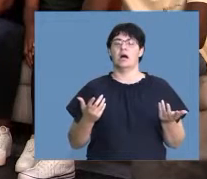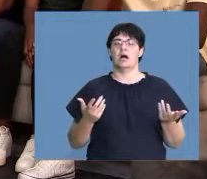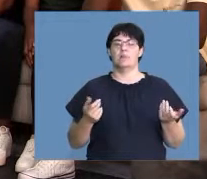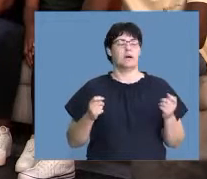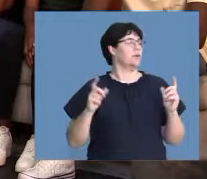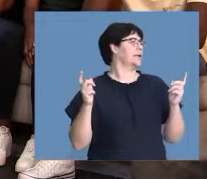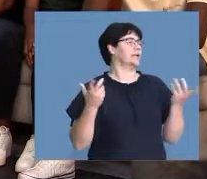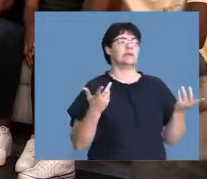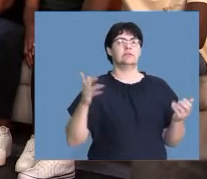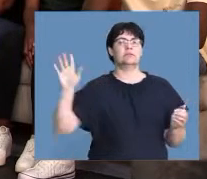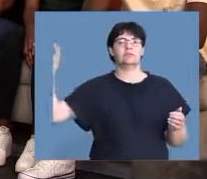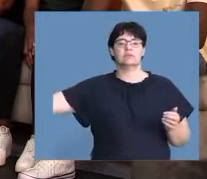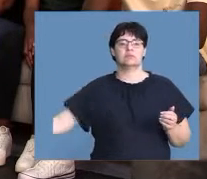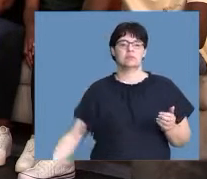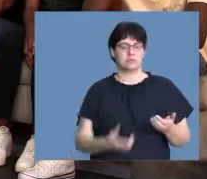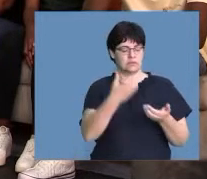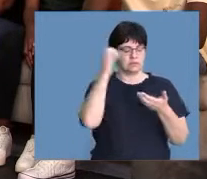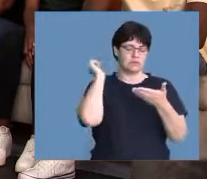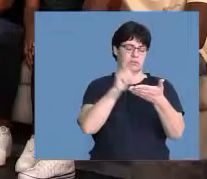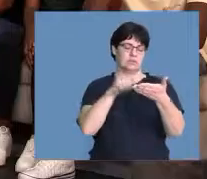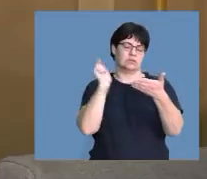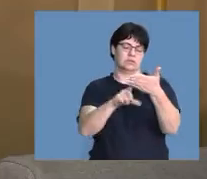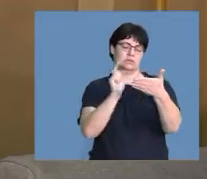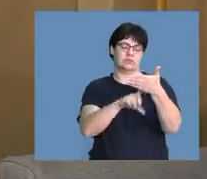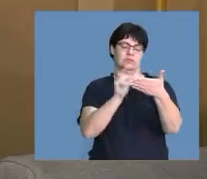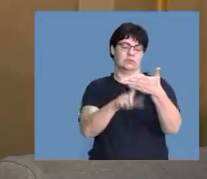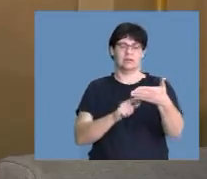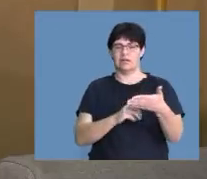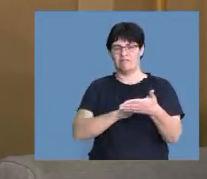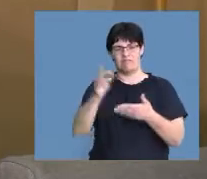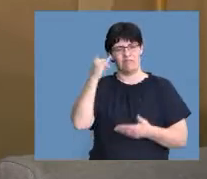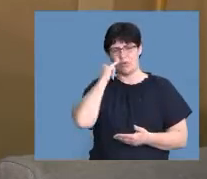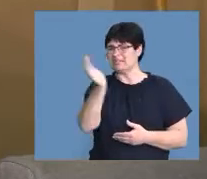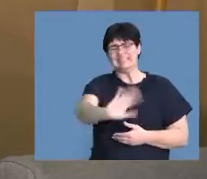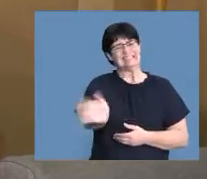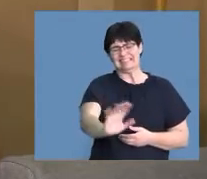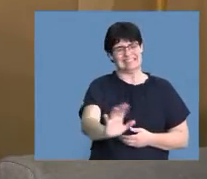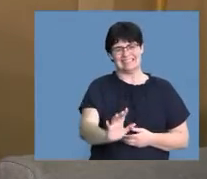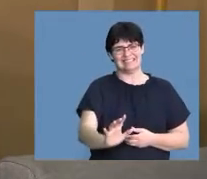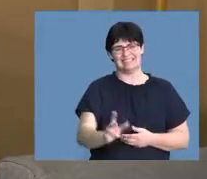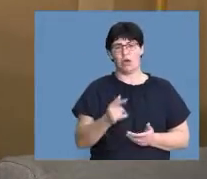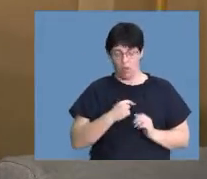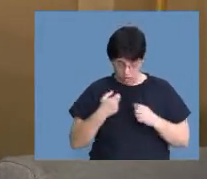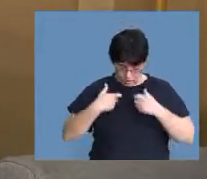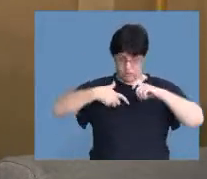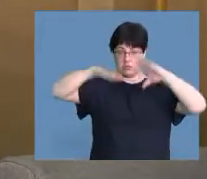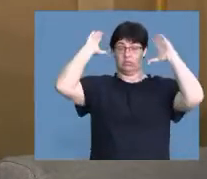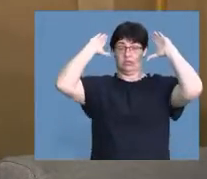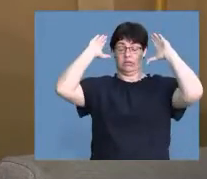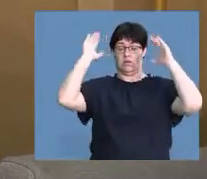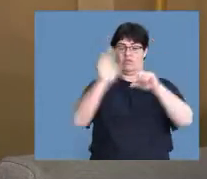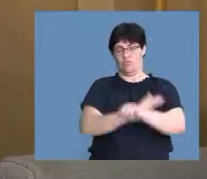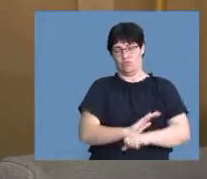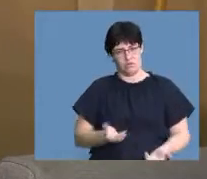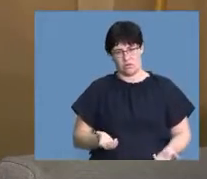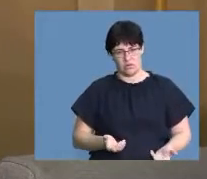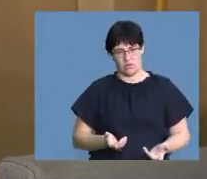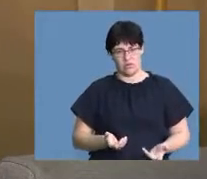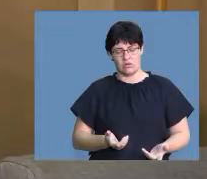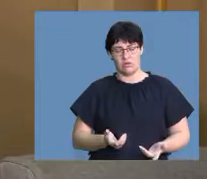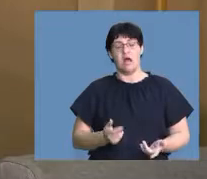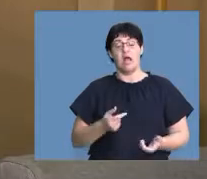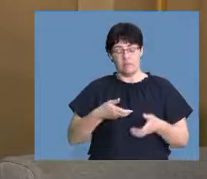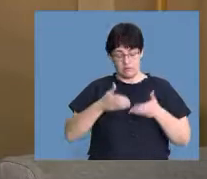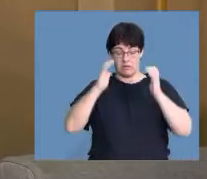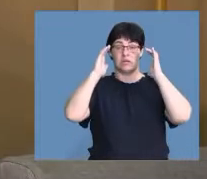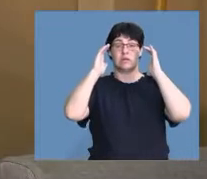woken up. And we grab our phone again. Don't do that, because you wake yourself up even more. So sleep, we need